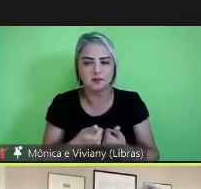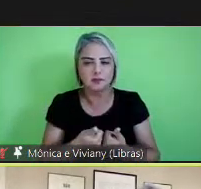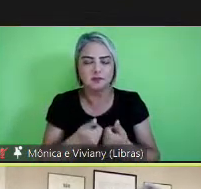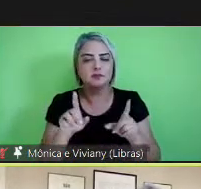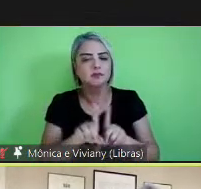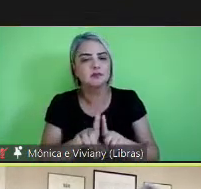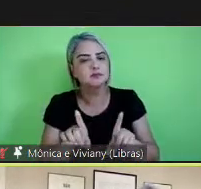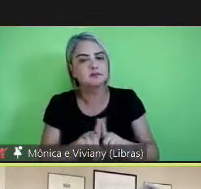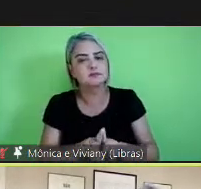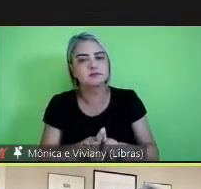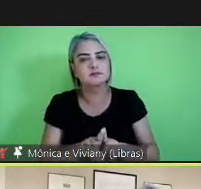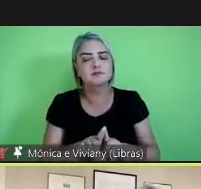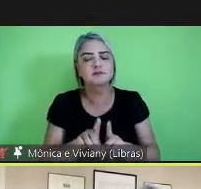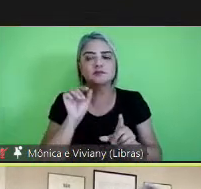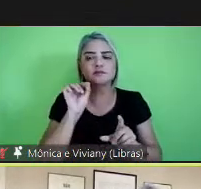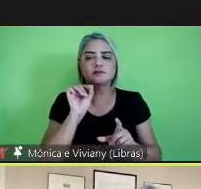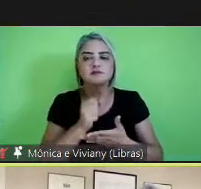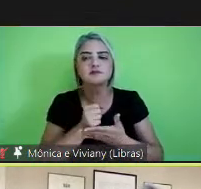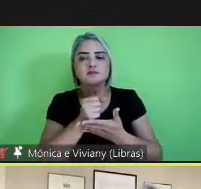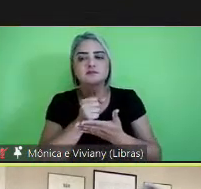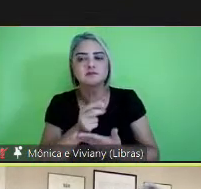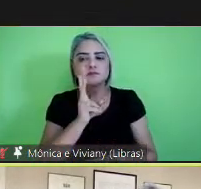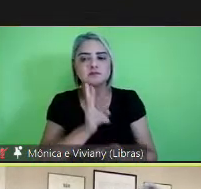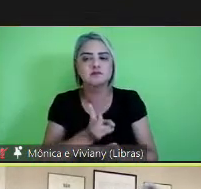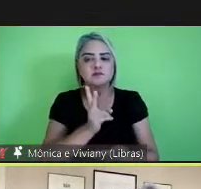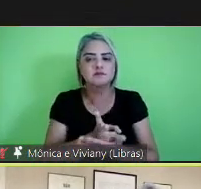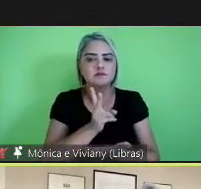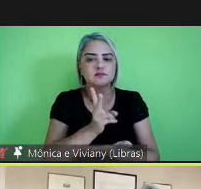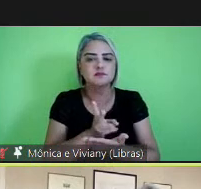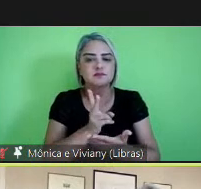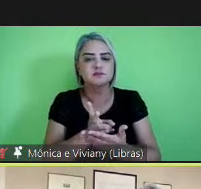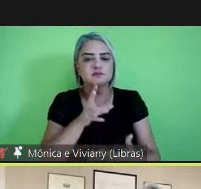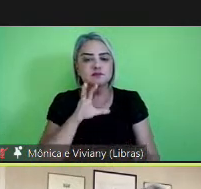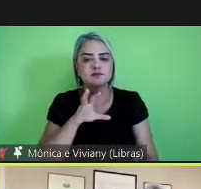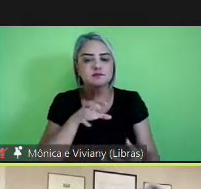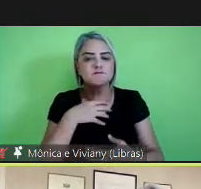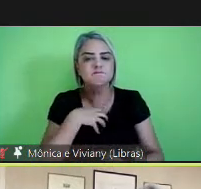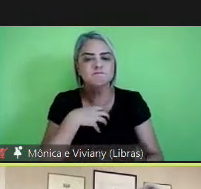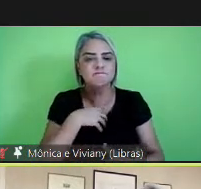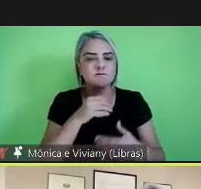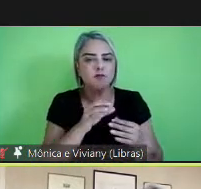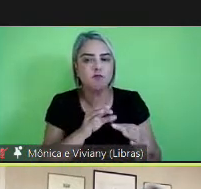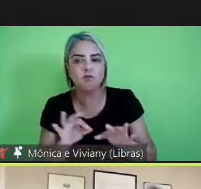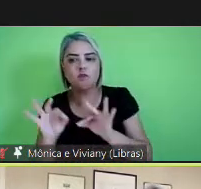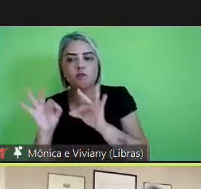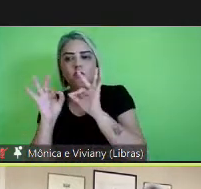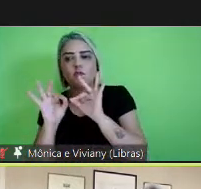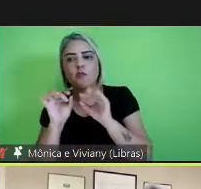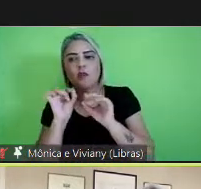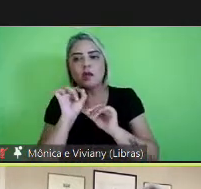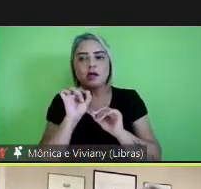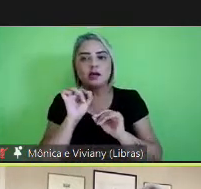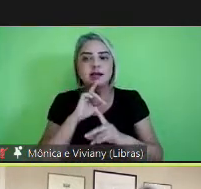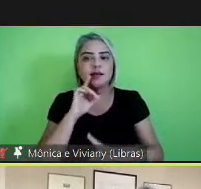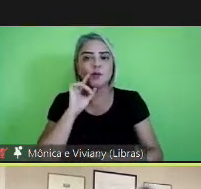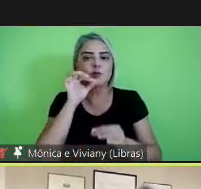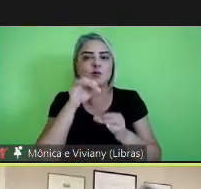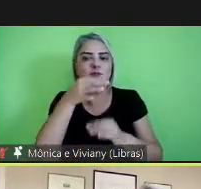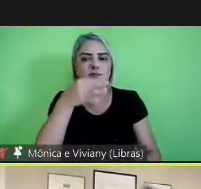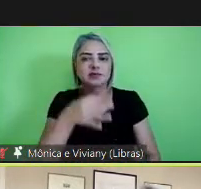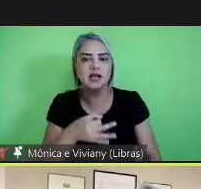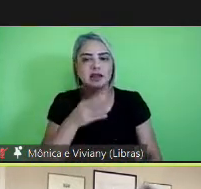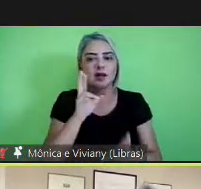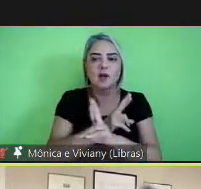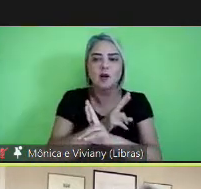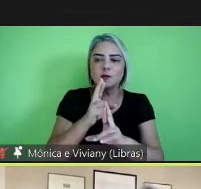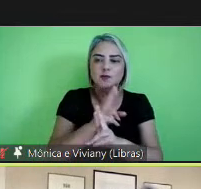form of follow-up is really necessary and ideal, as that's where the patient-centered relationship, the